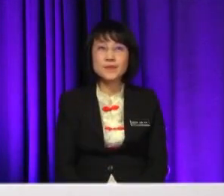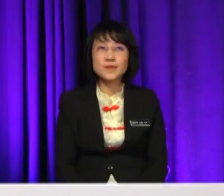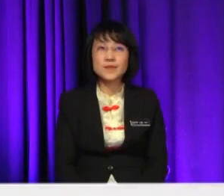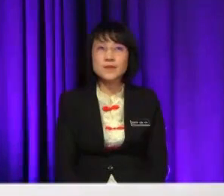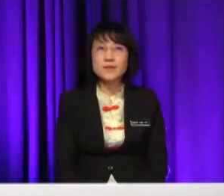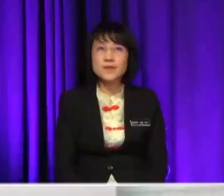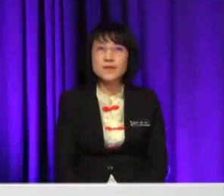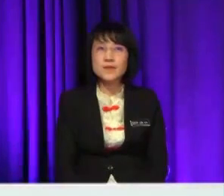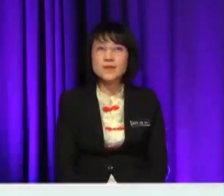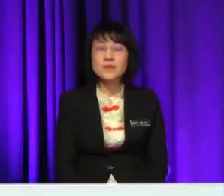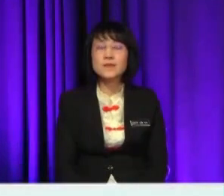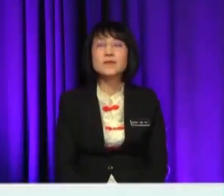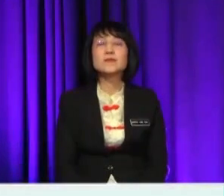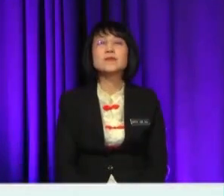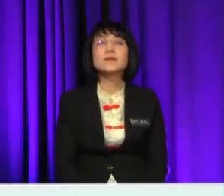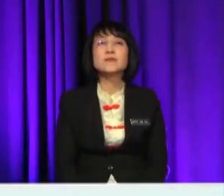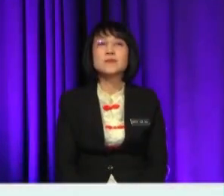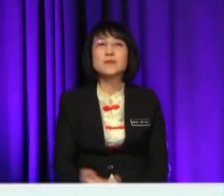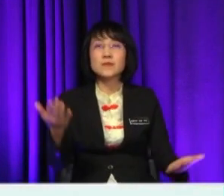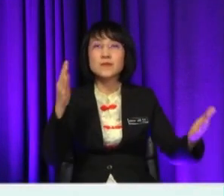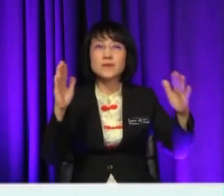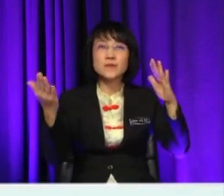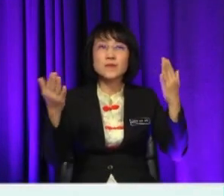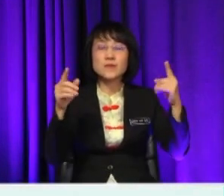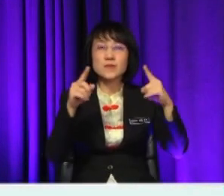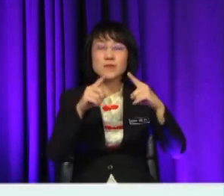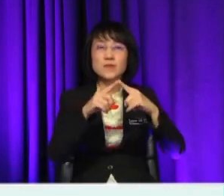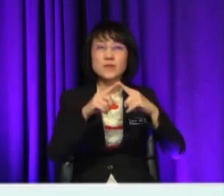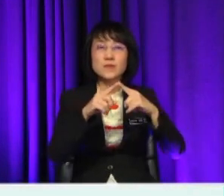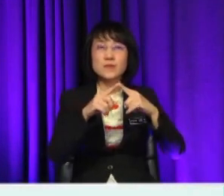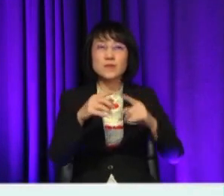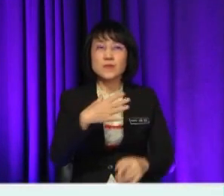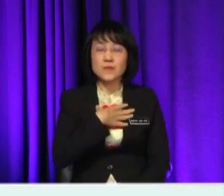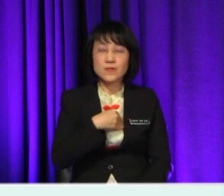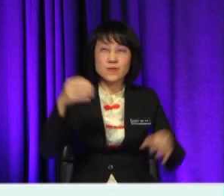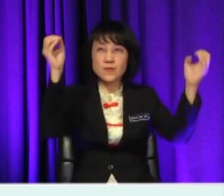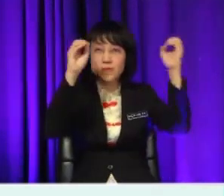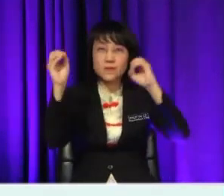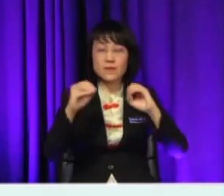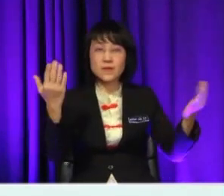In the second stanza, it's compared to snow is compared to